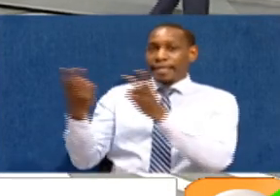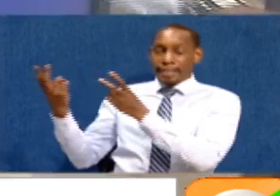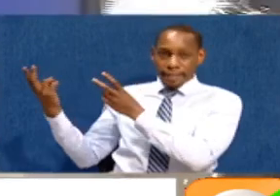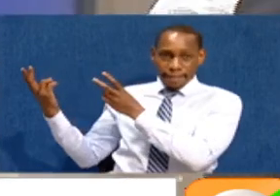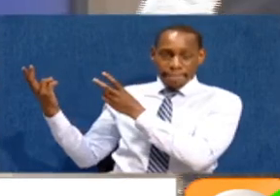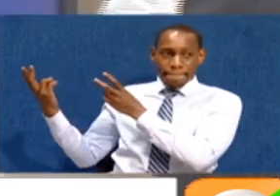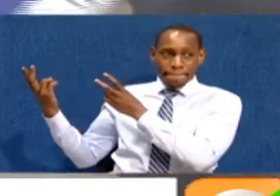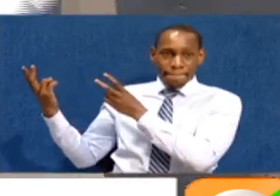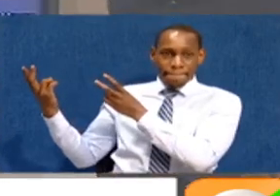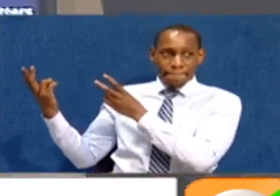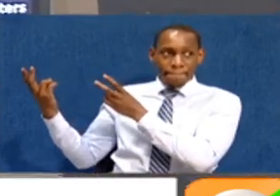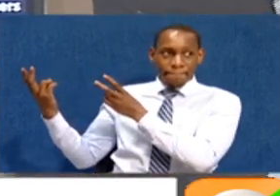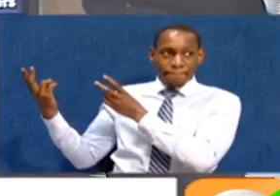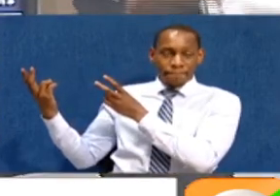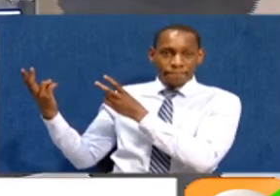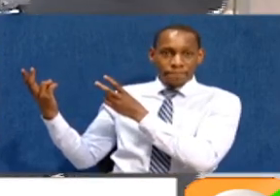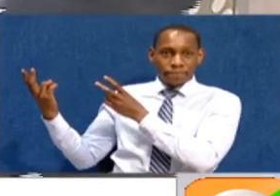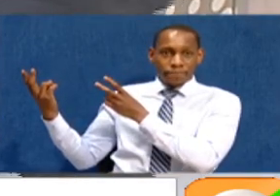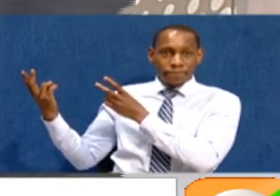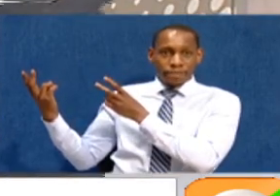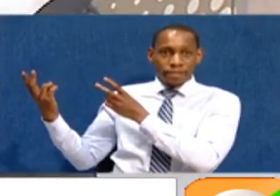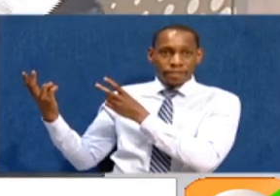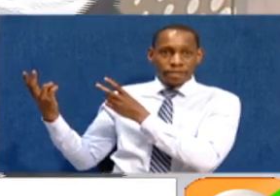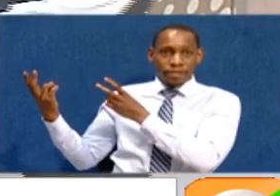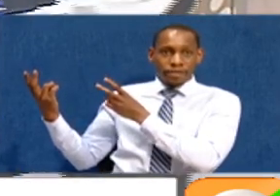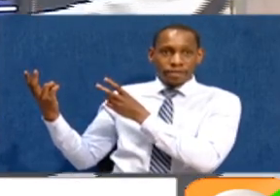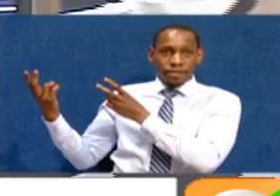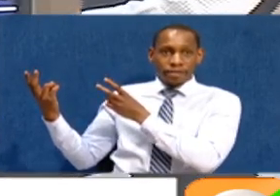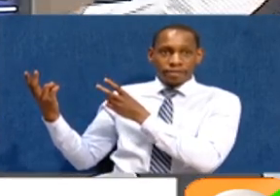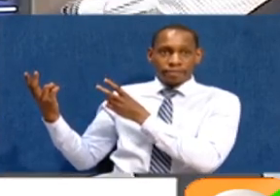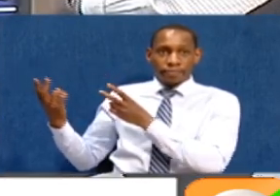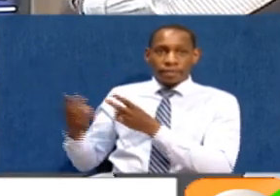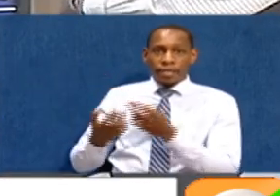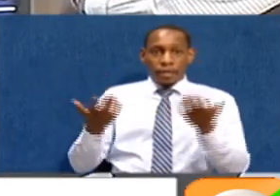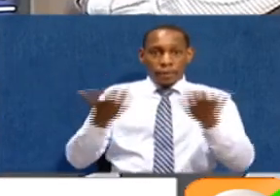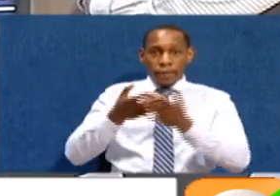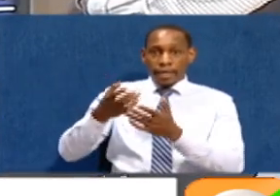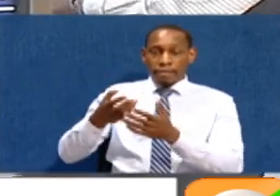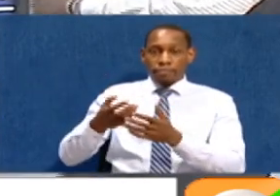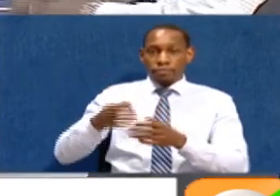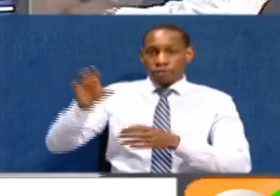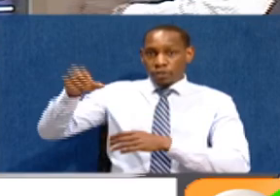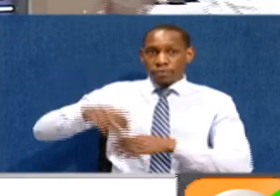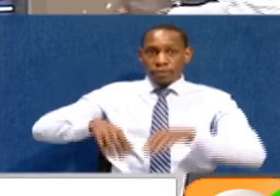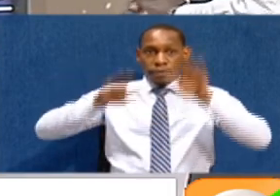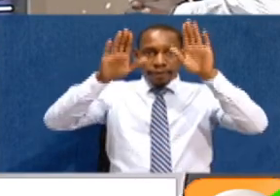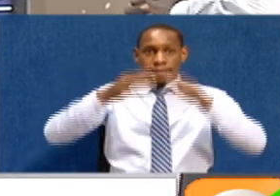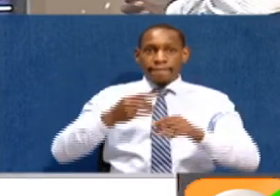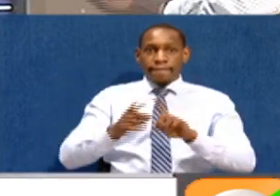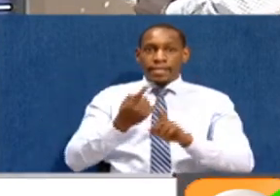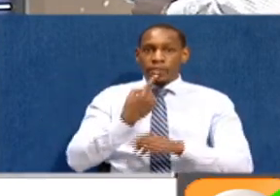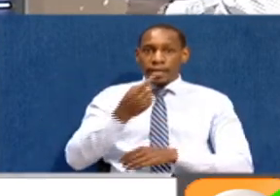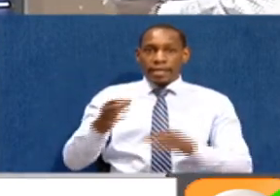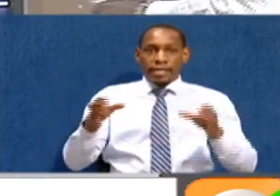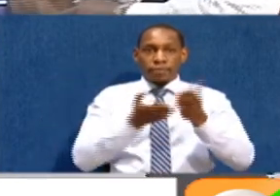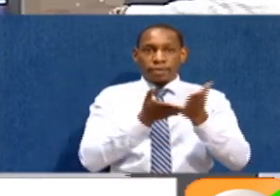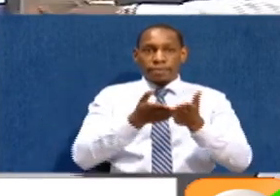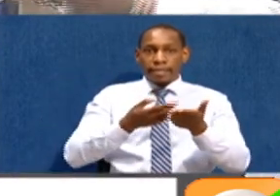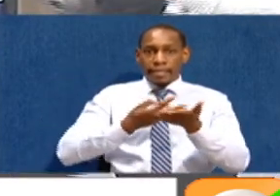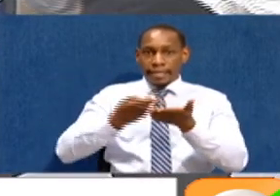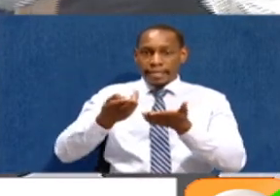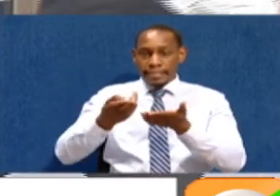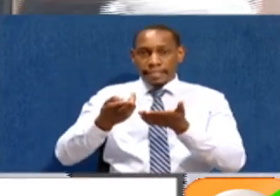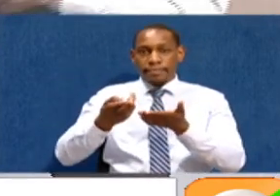go. I can't see it. It's too far. So where you shop matters. The first 100 small businesses to register for Visa